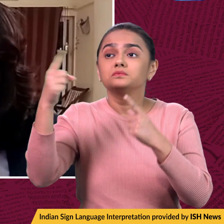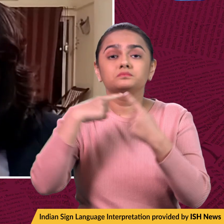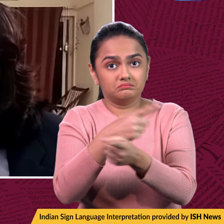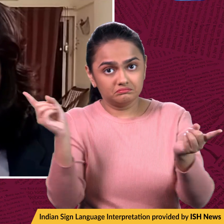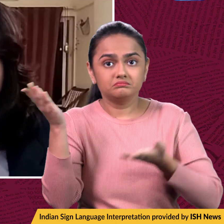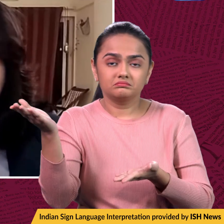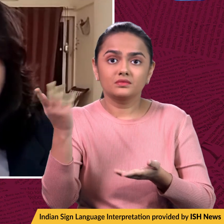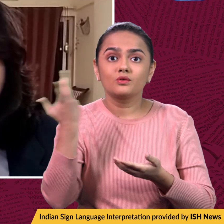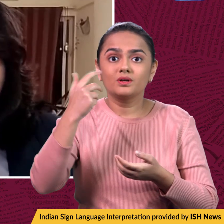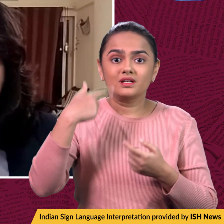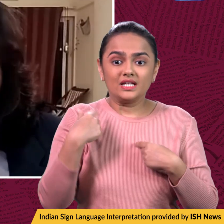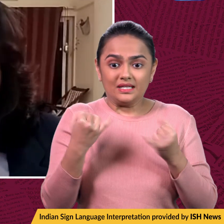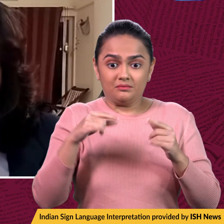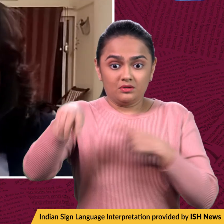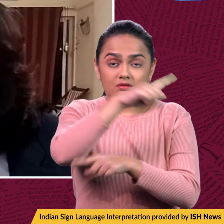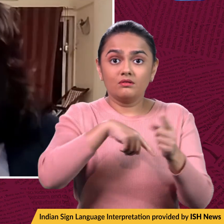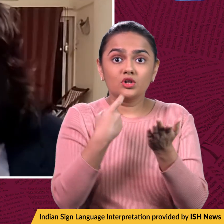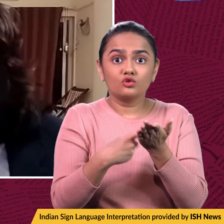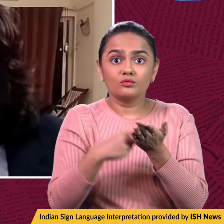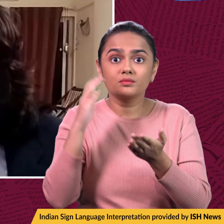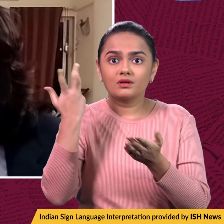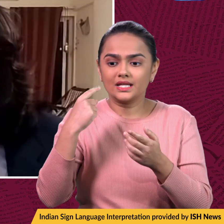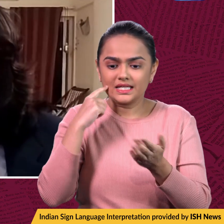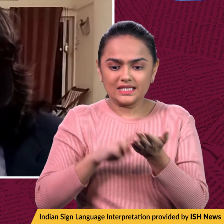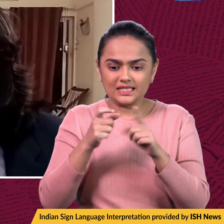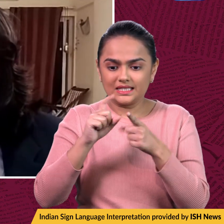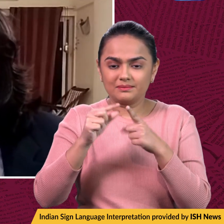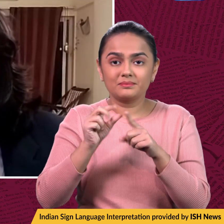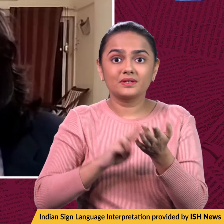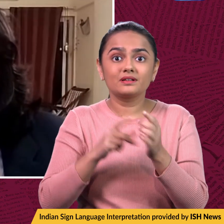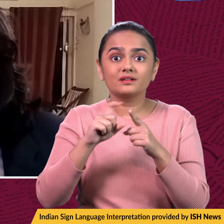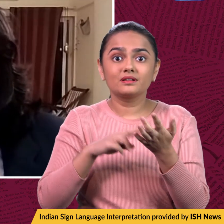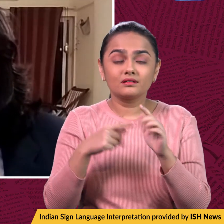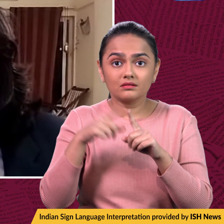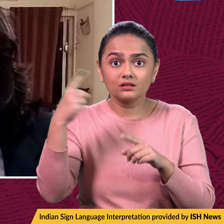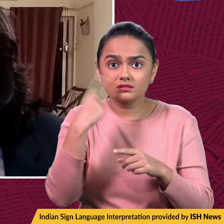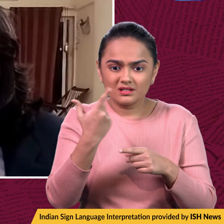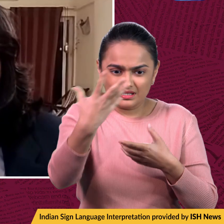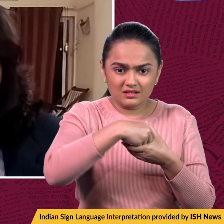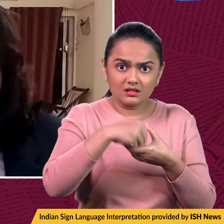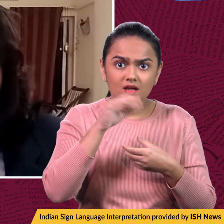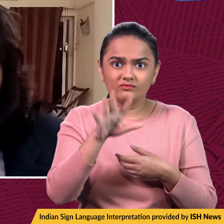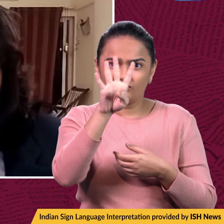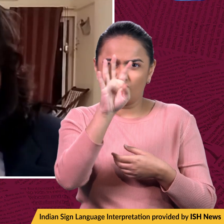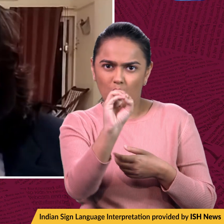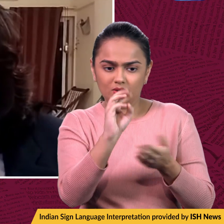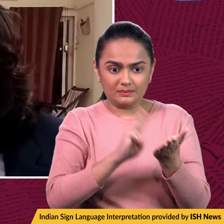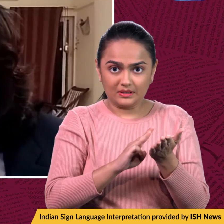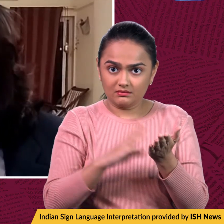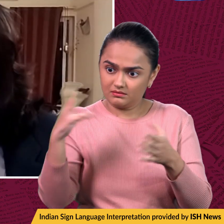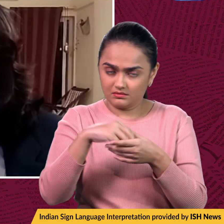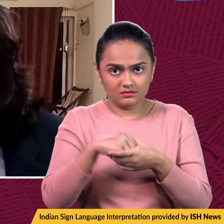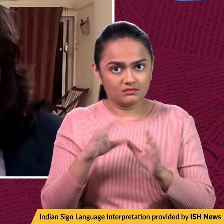Defence. According to The Independent, and the report is from The Independent, the MOD said the deployment included 40